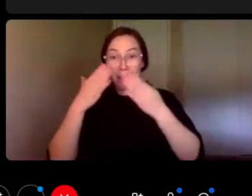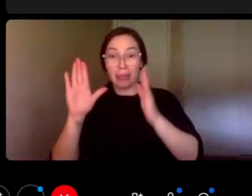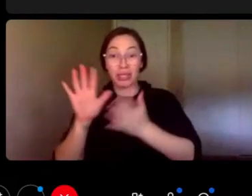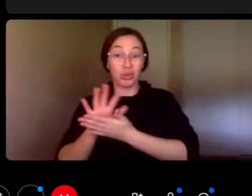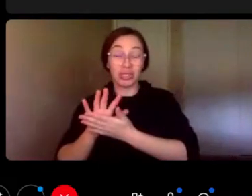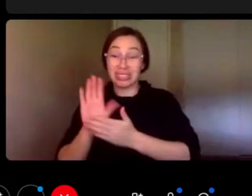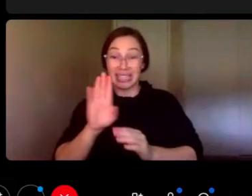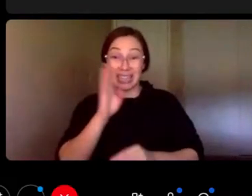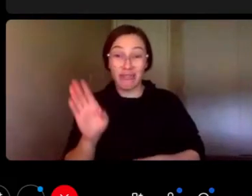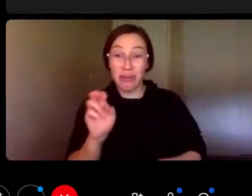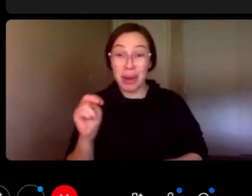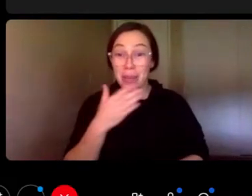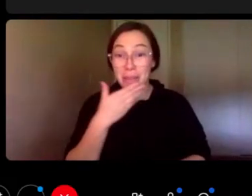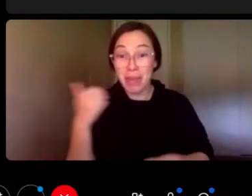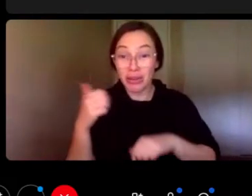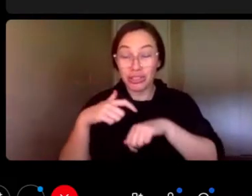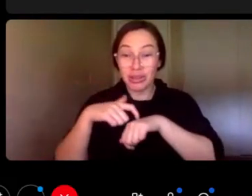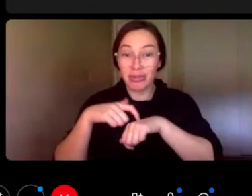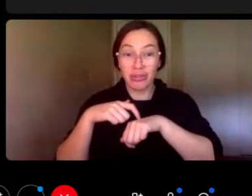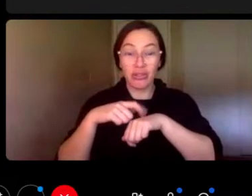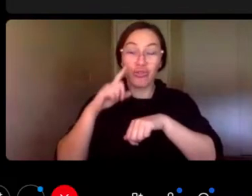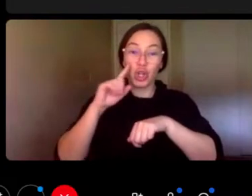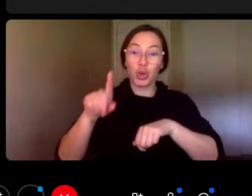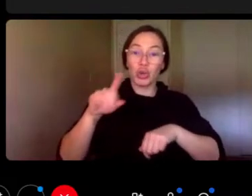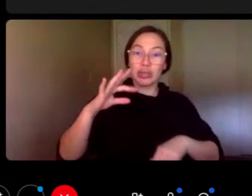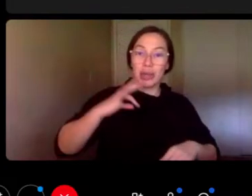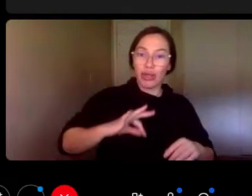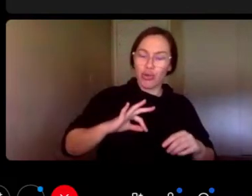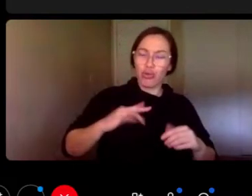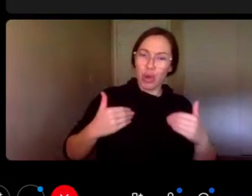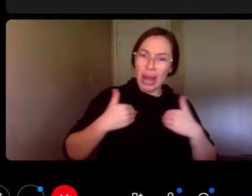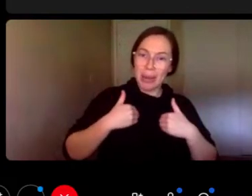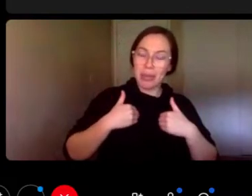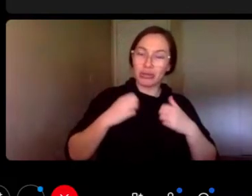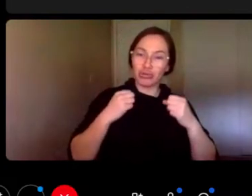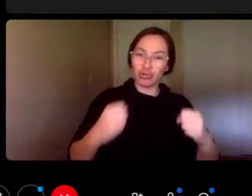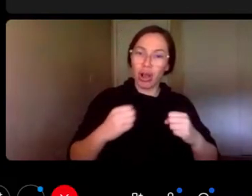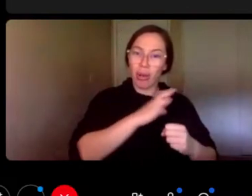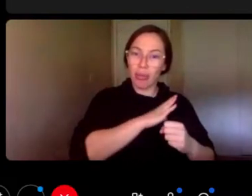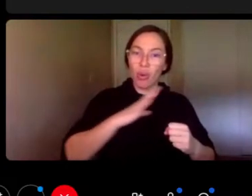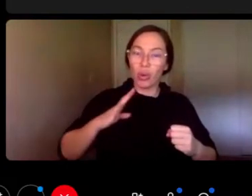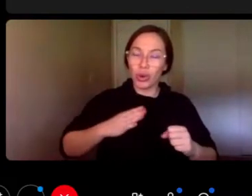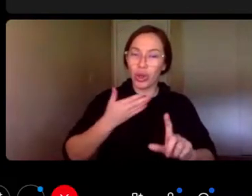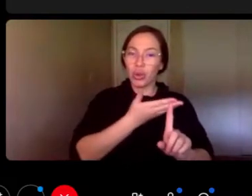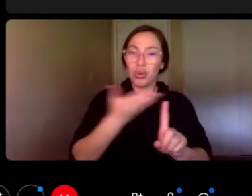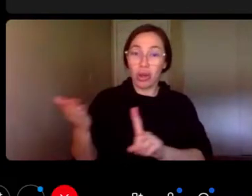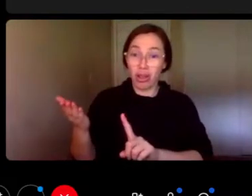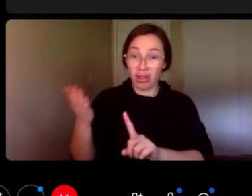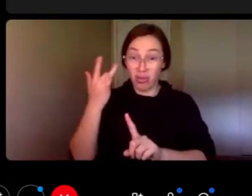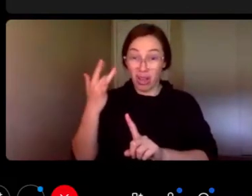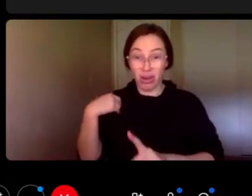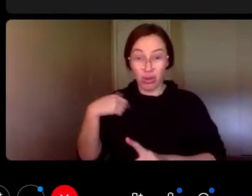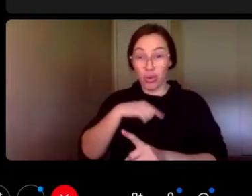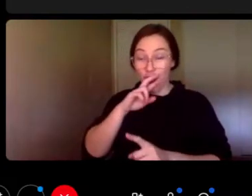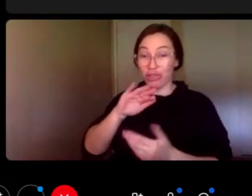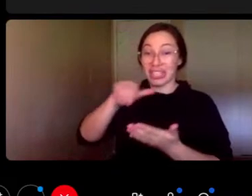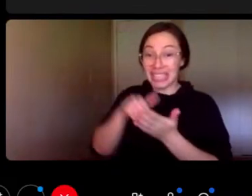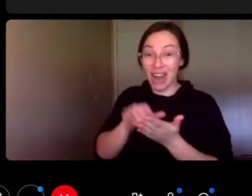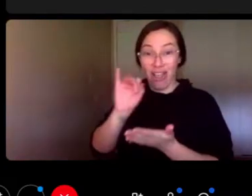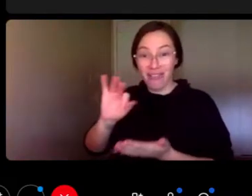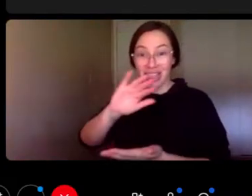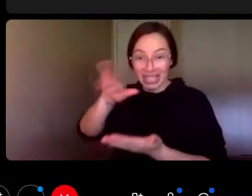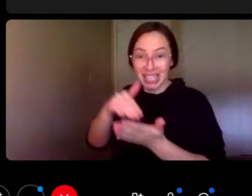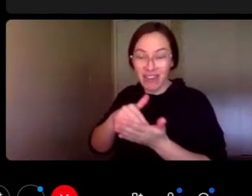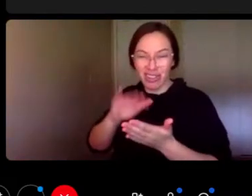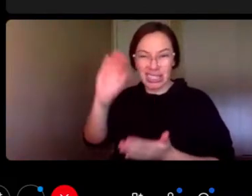there's never been a better time for you guys to be the credible, strong board that you are. because we're going to be the center of the center. It's shaping